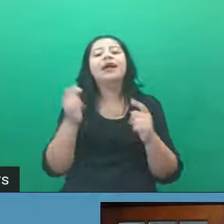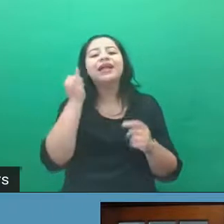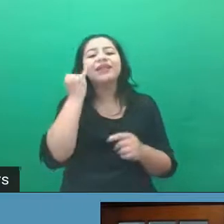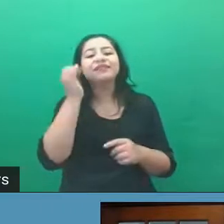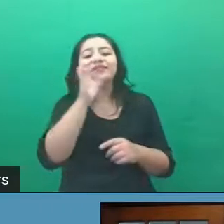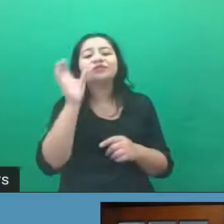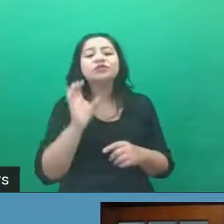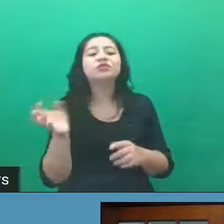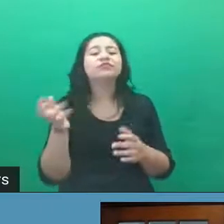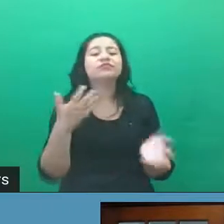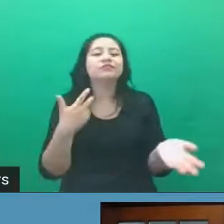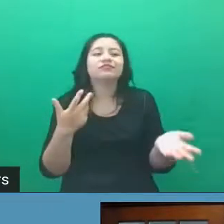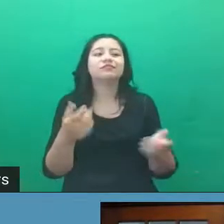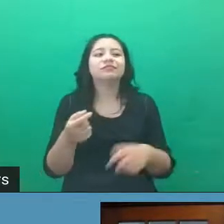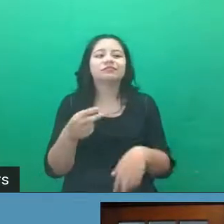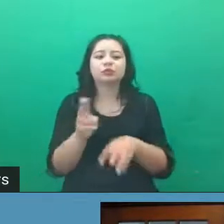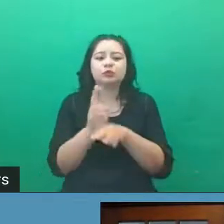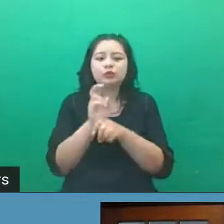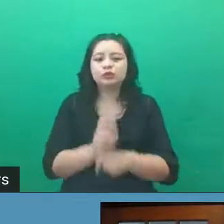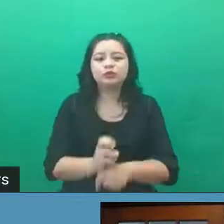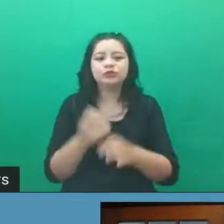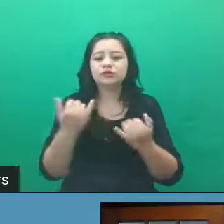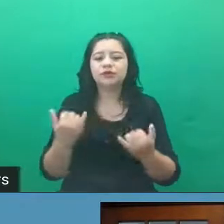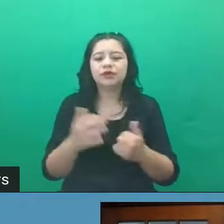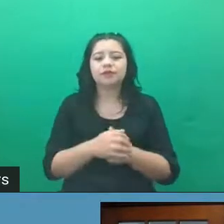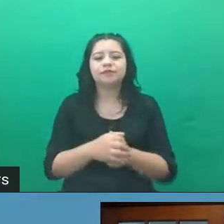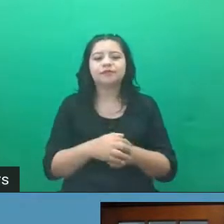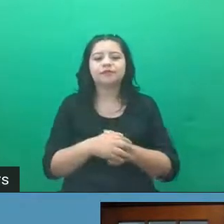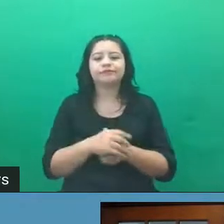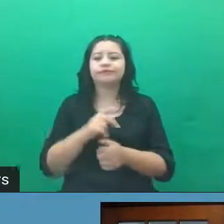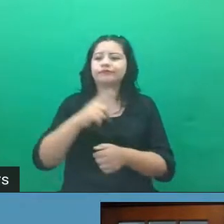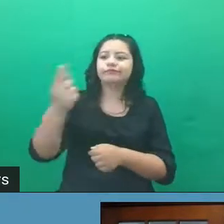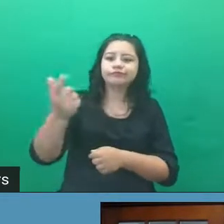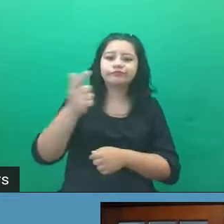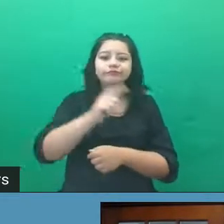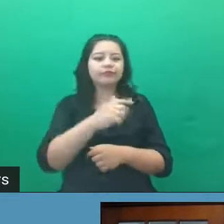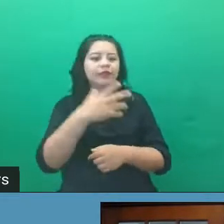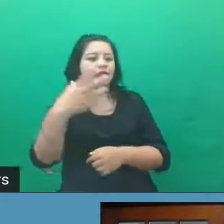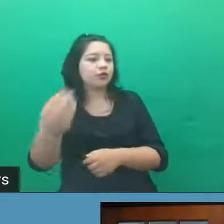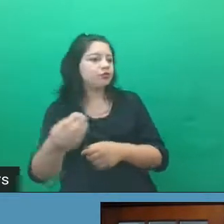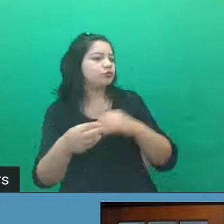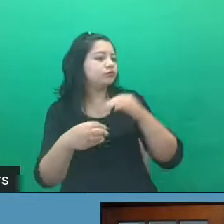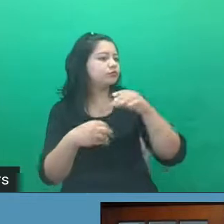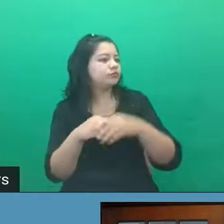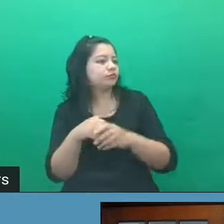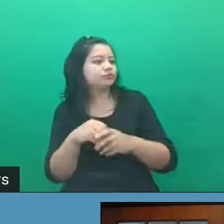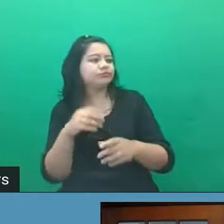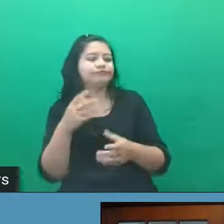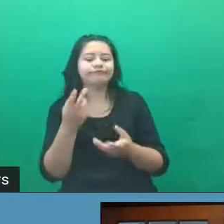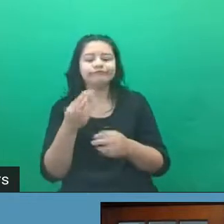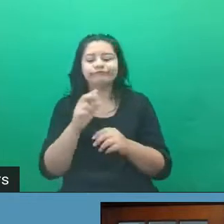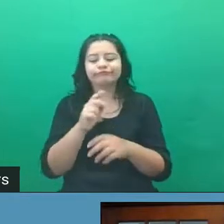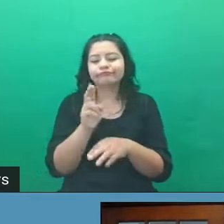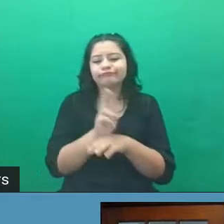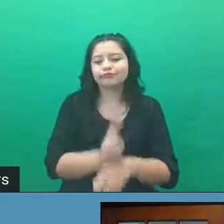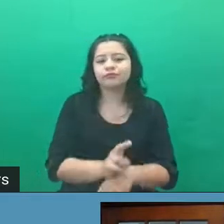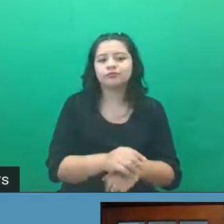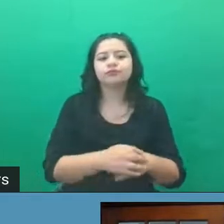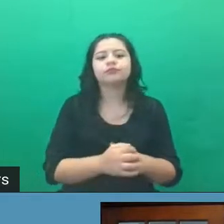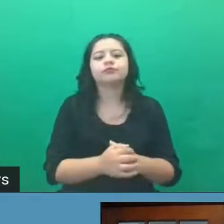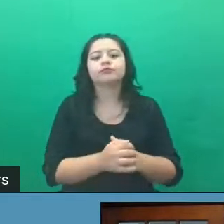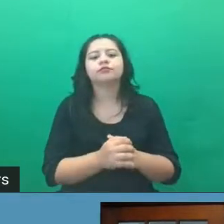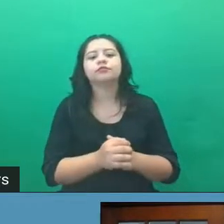so used to people shuffling in and out. Mm-hmm. Right, absolutely. And it seems to me that